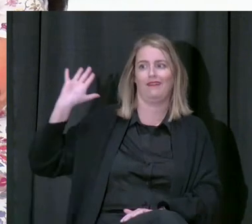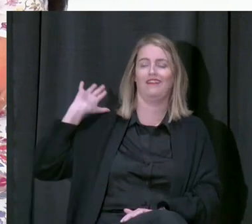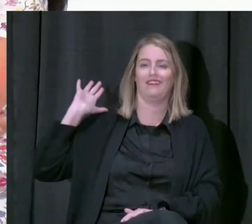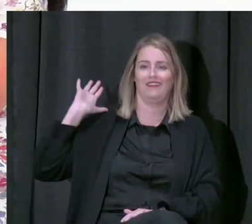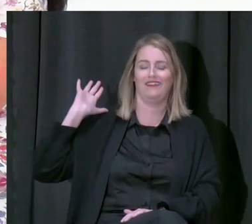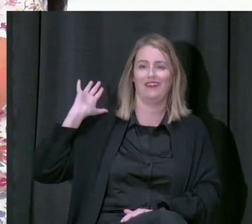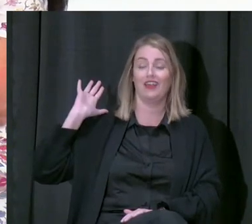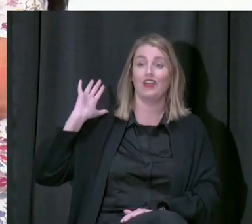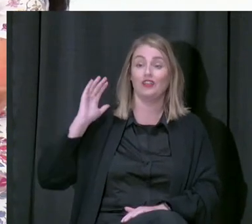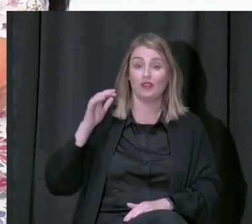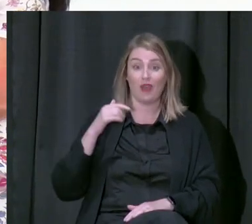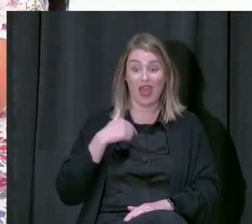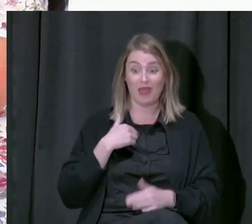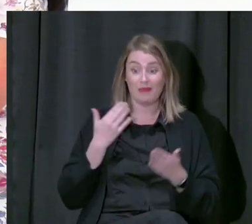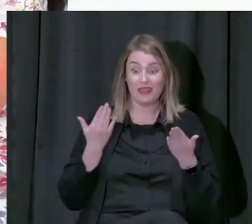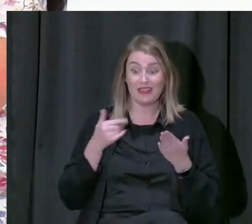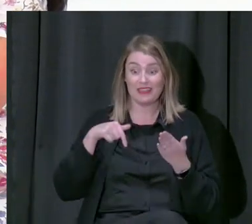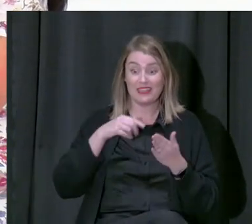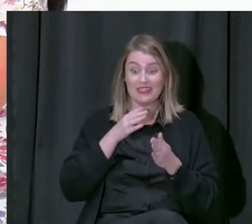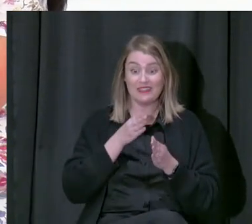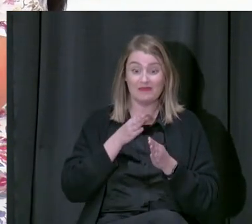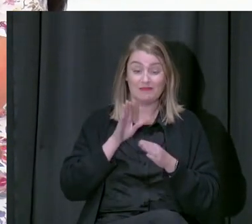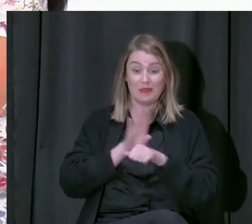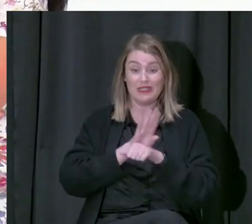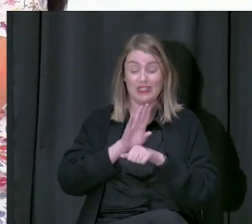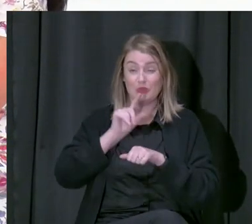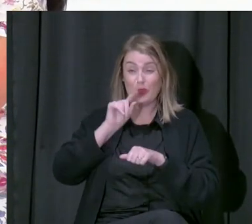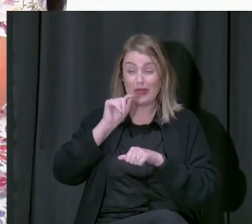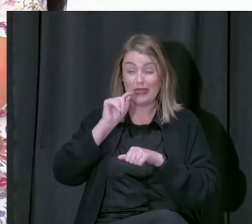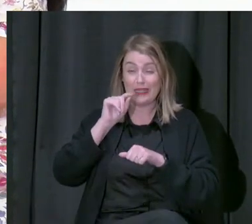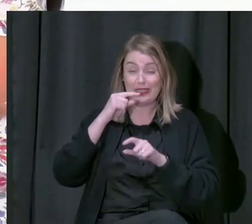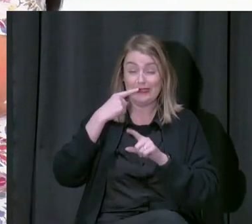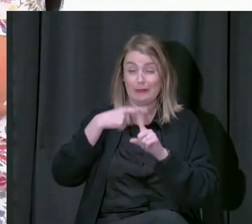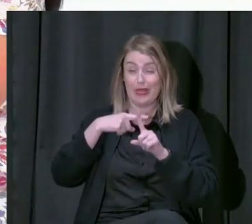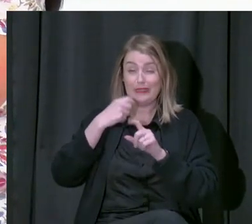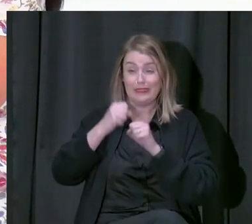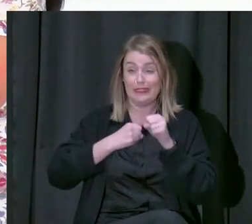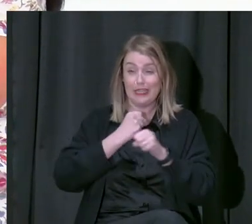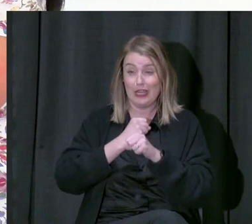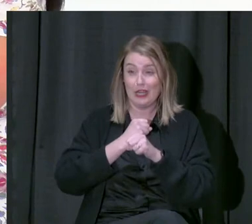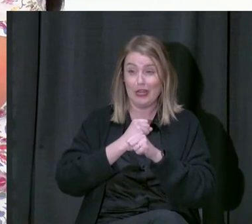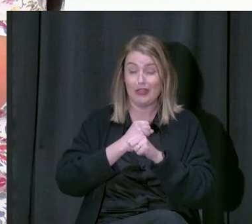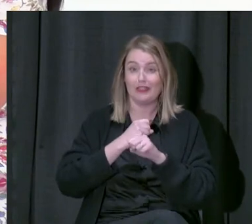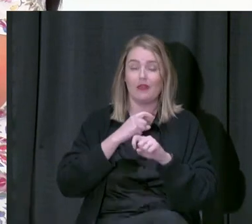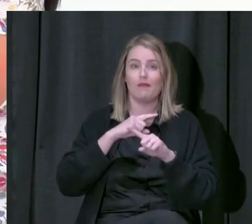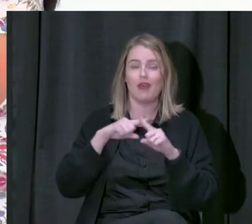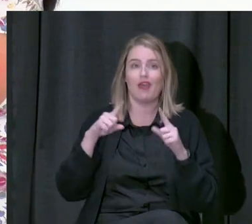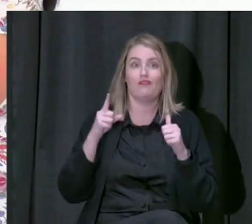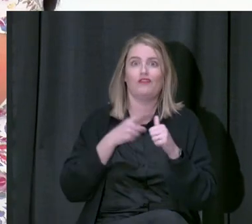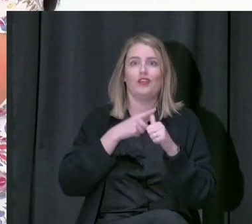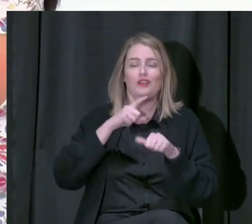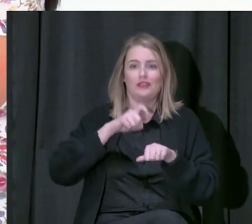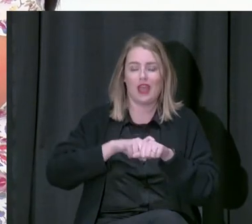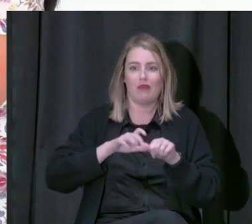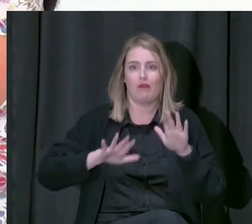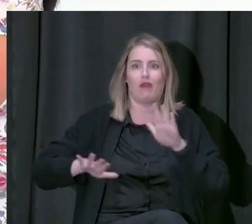been in this industry for almost 20 plus years, and I came to know about accessibility for the first time